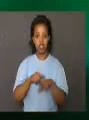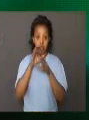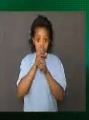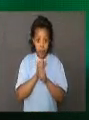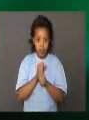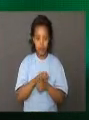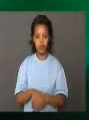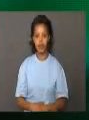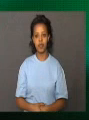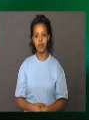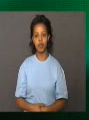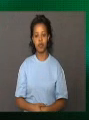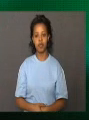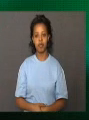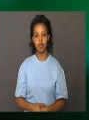Time's up.